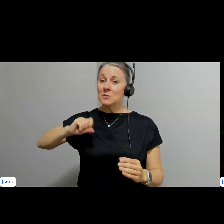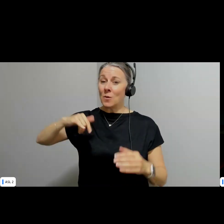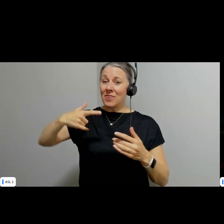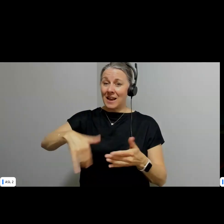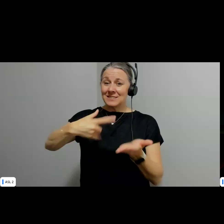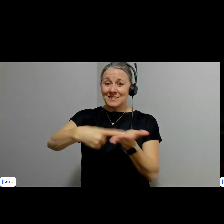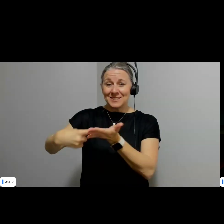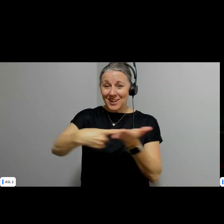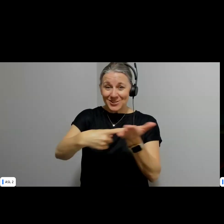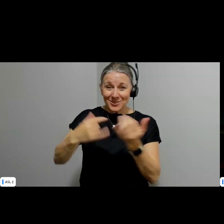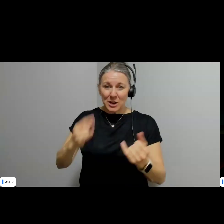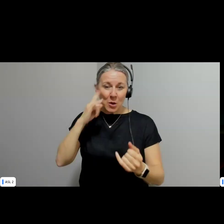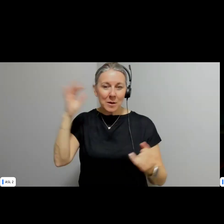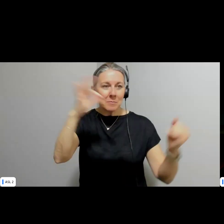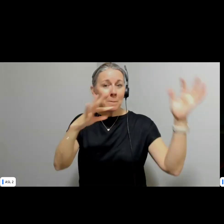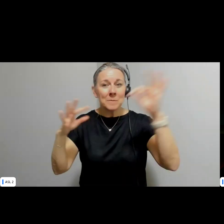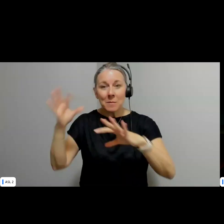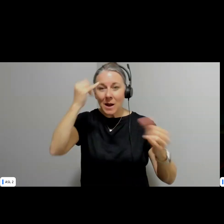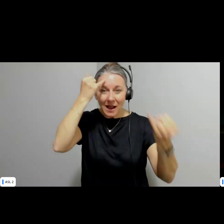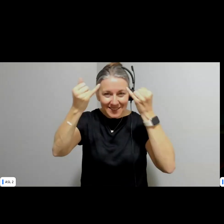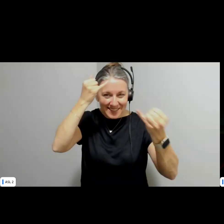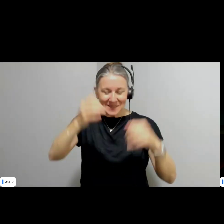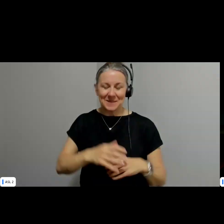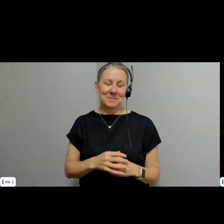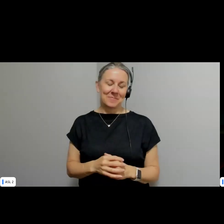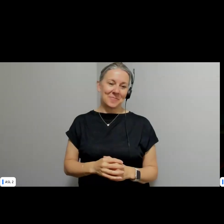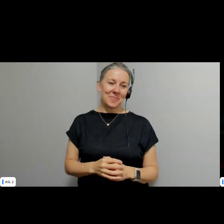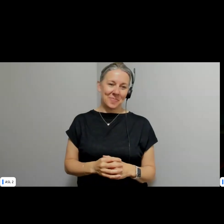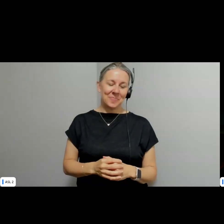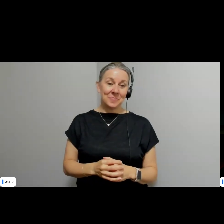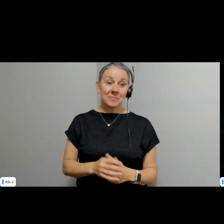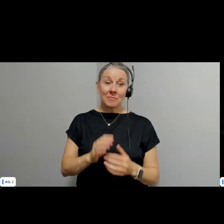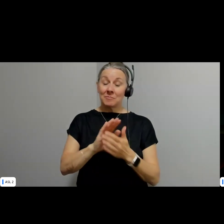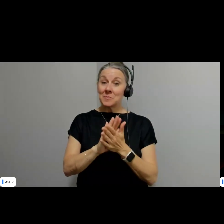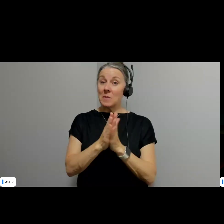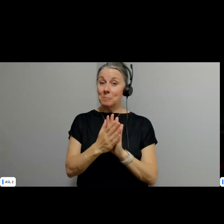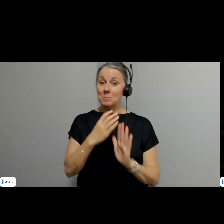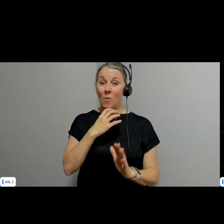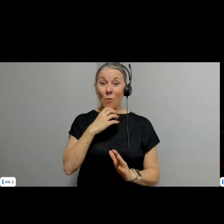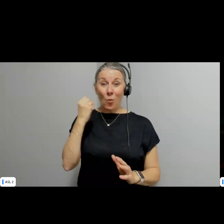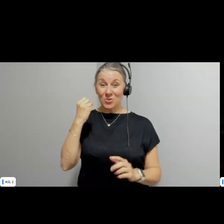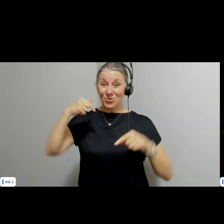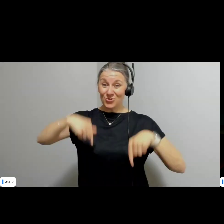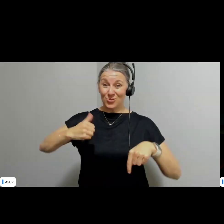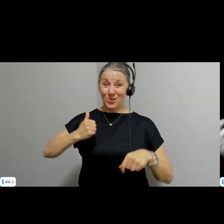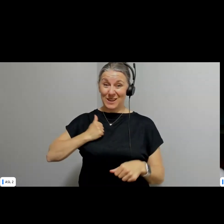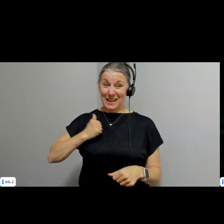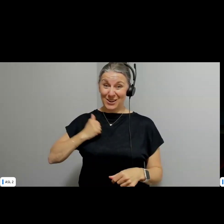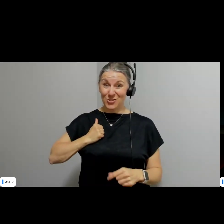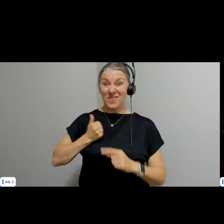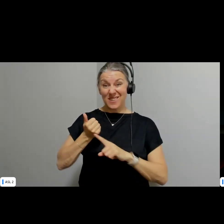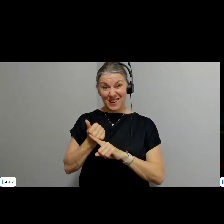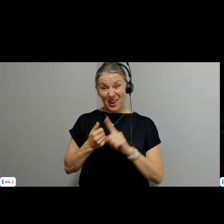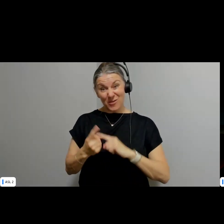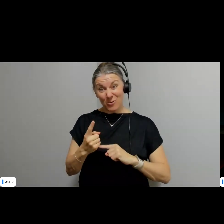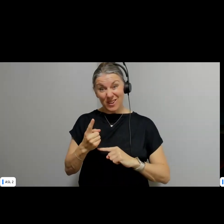cross-pollination. The future of aging in Canada is everyone's future. With any luck, knock on wood, it will be mine